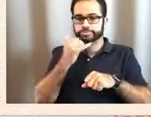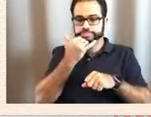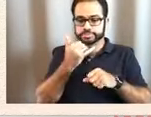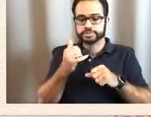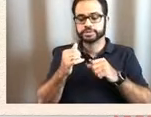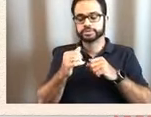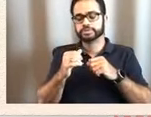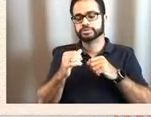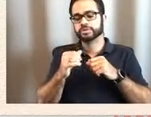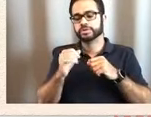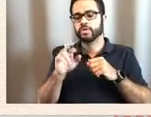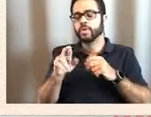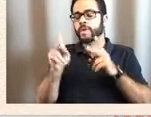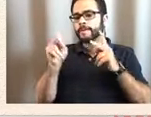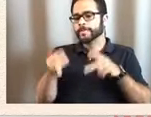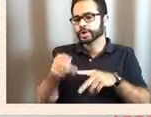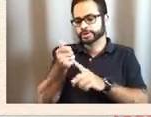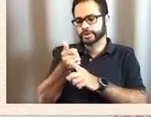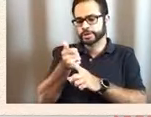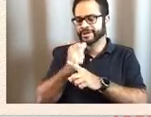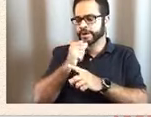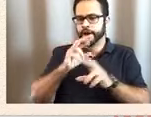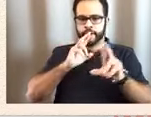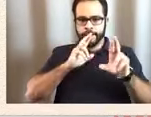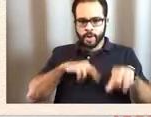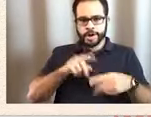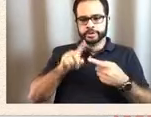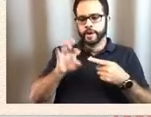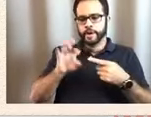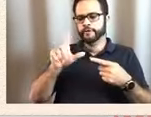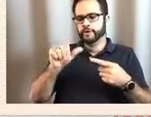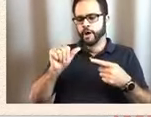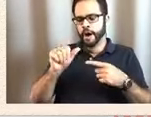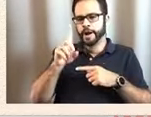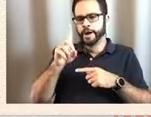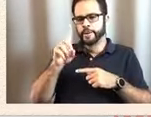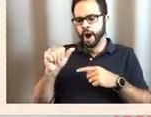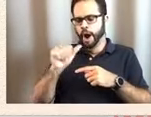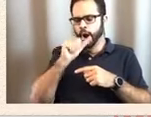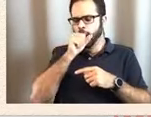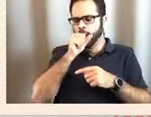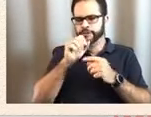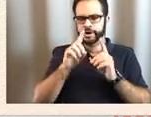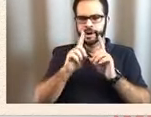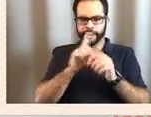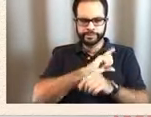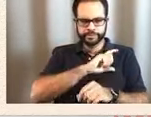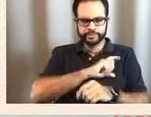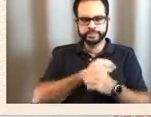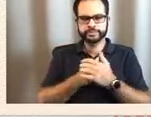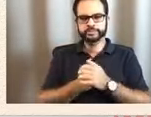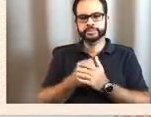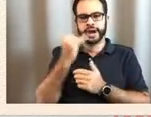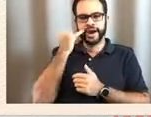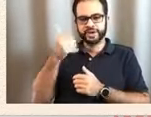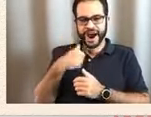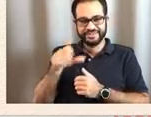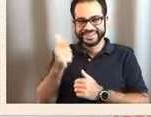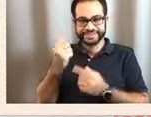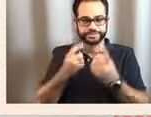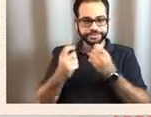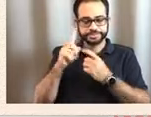that has not been reported to the Florida Department of Law Enforcement. If you ever have questions about a